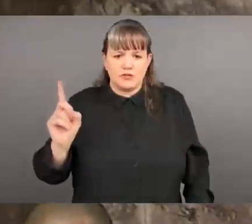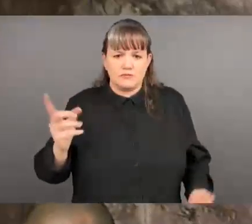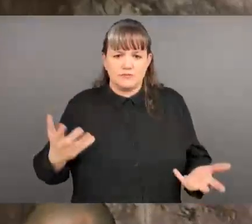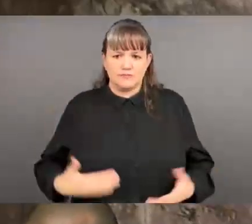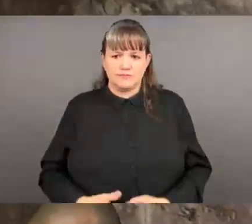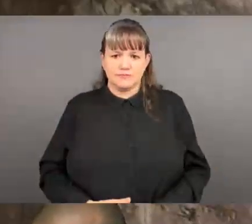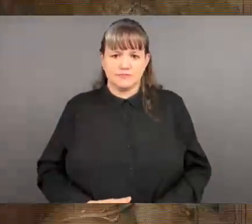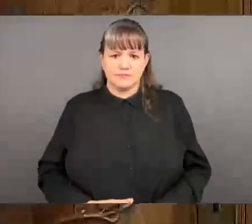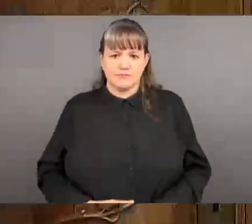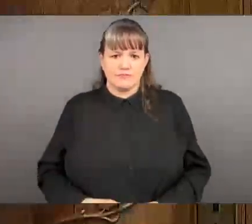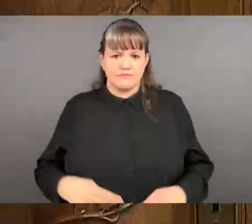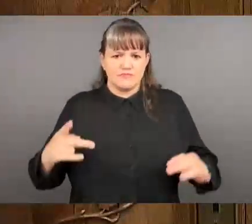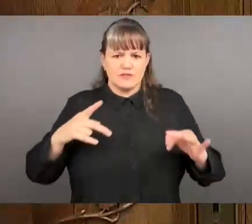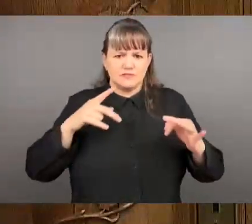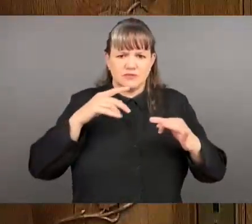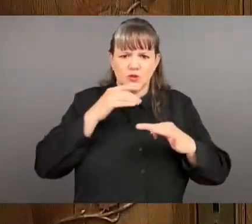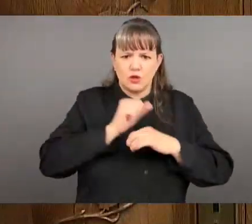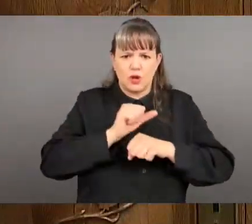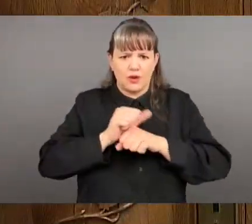that.